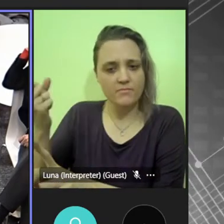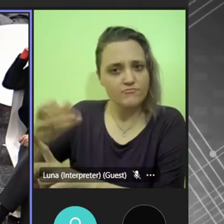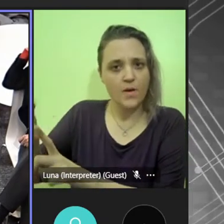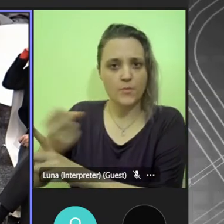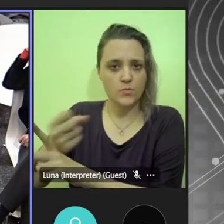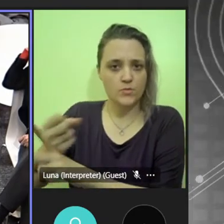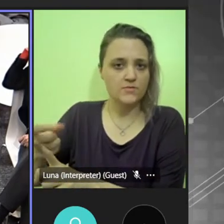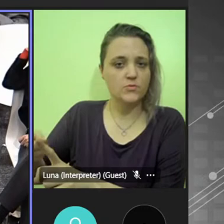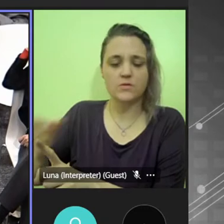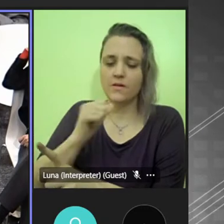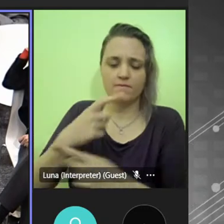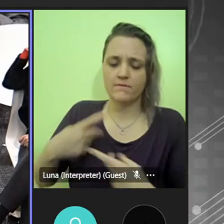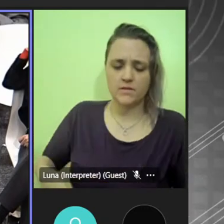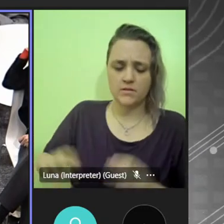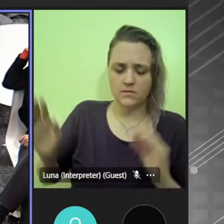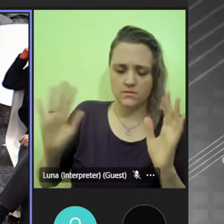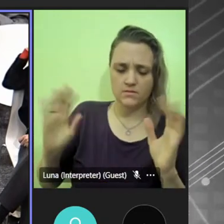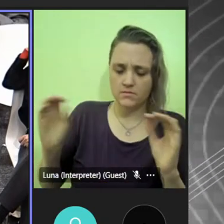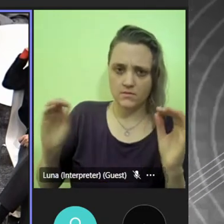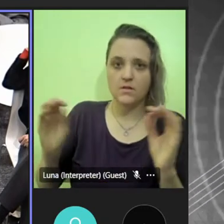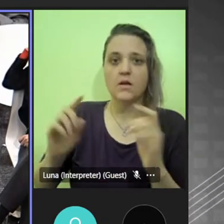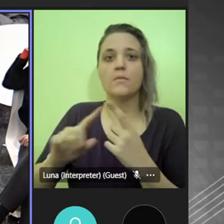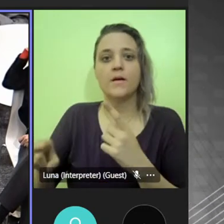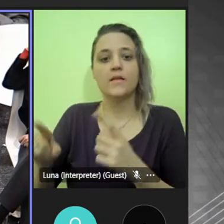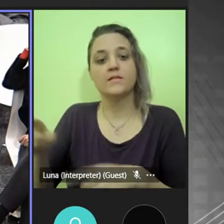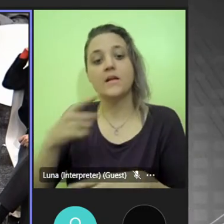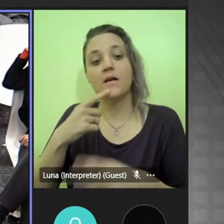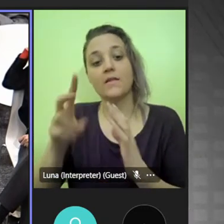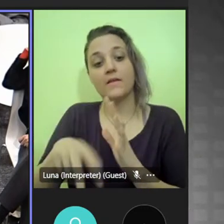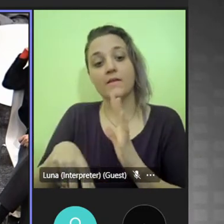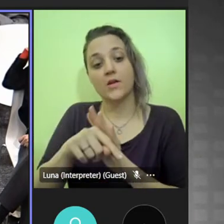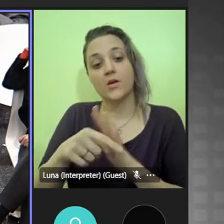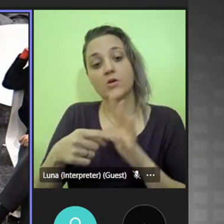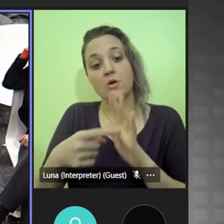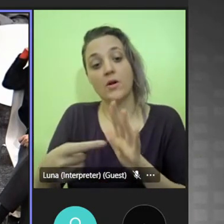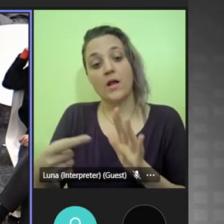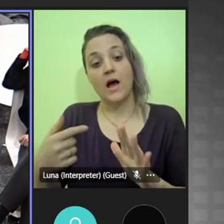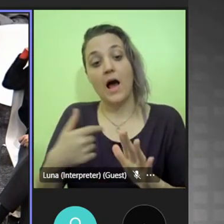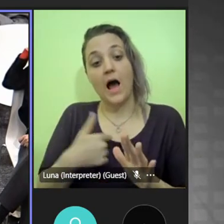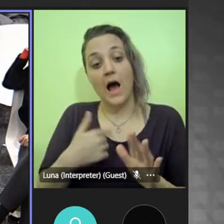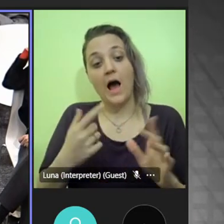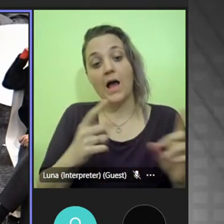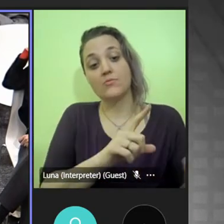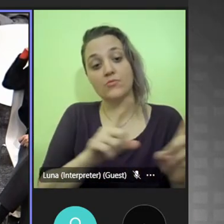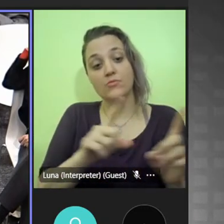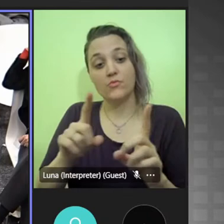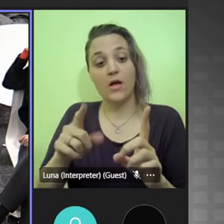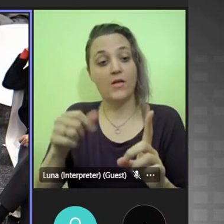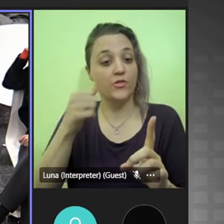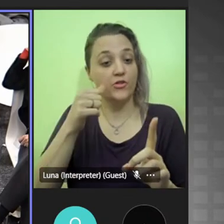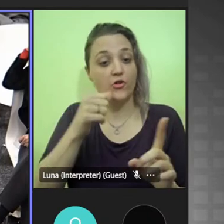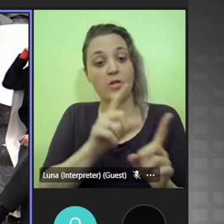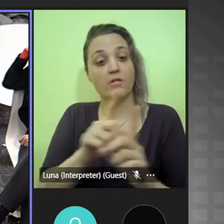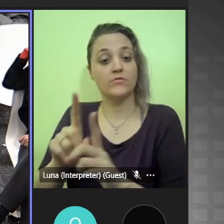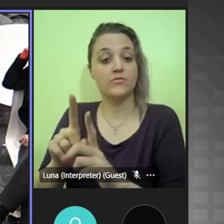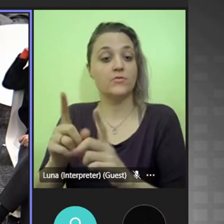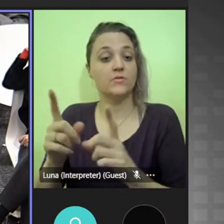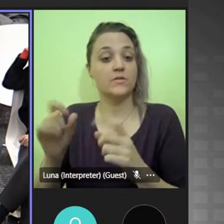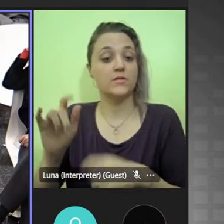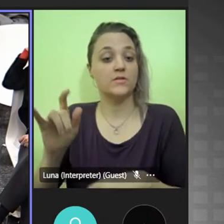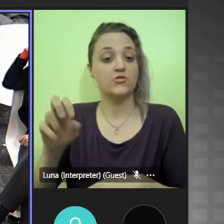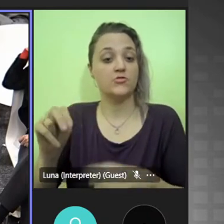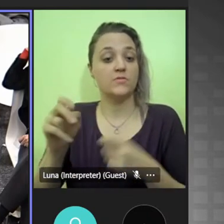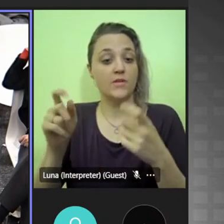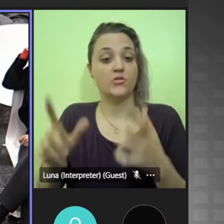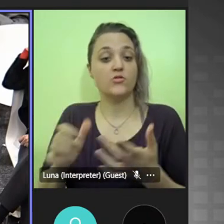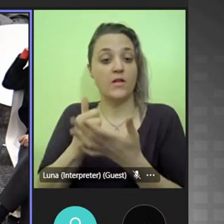on him not physically but verbally abusive to her and he said the video showed I brought her to the station manager and it